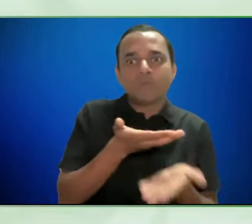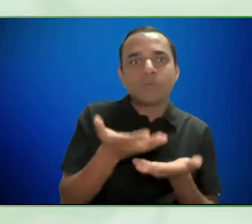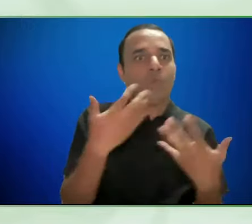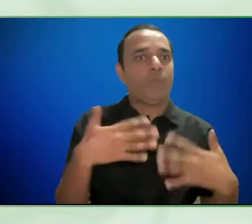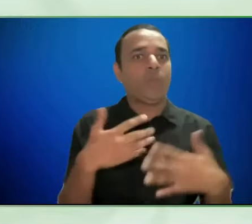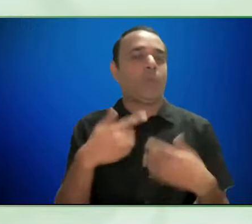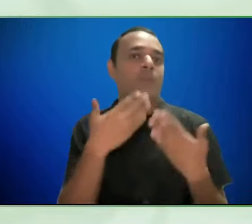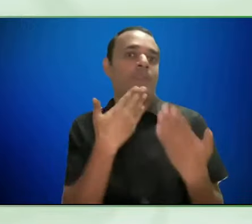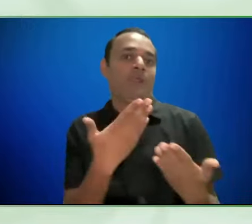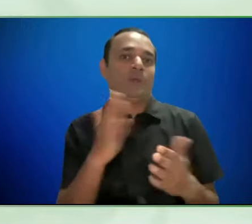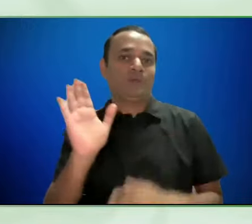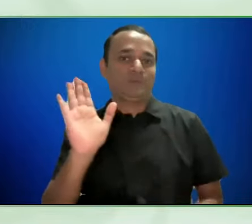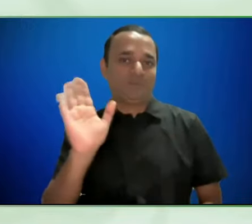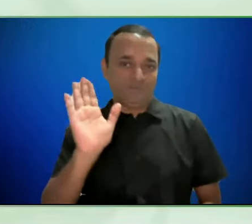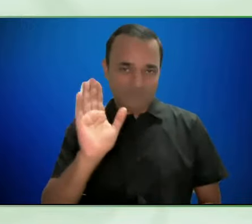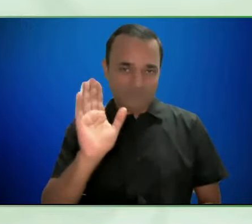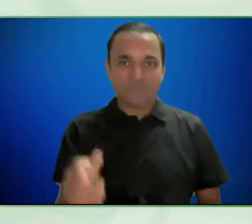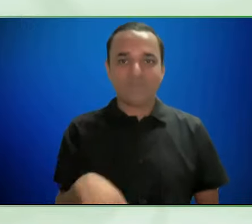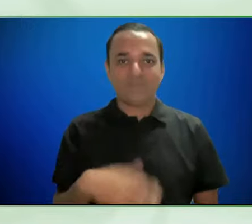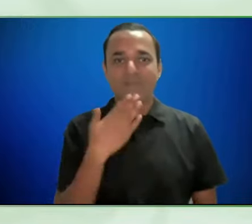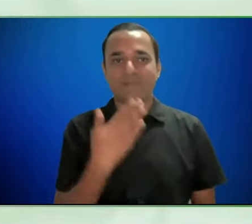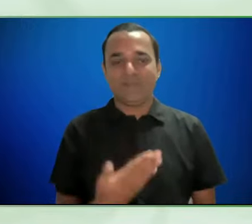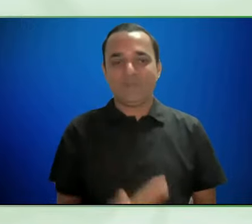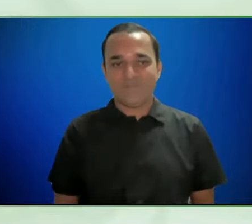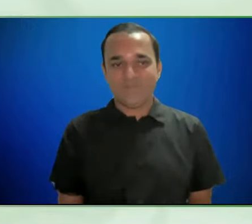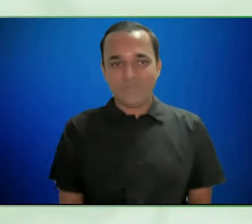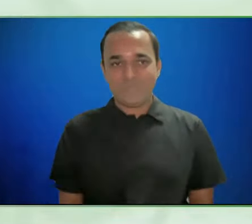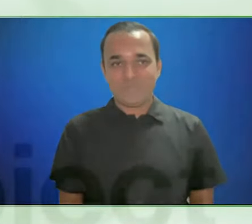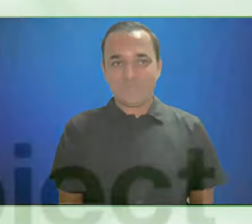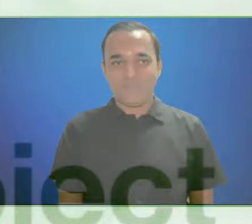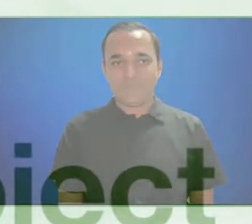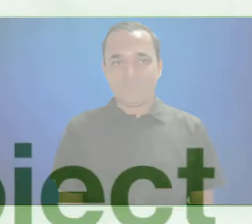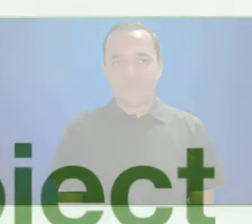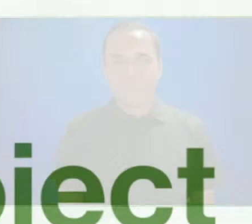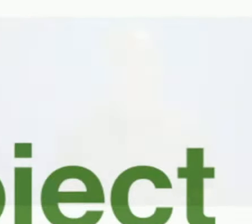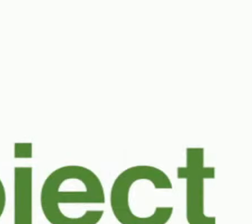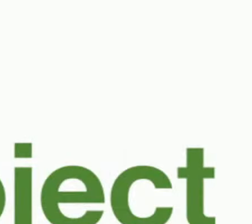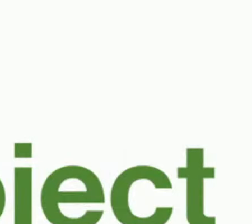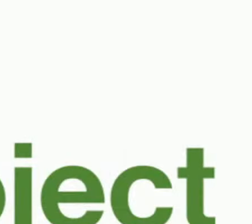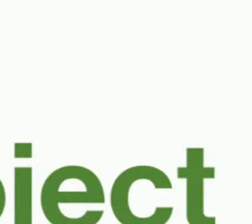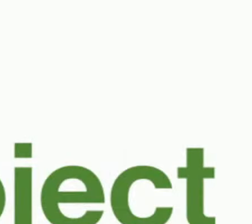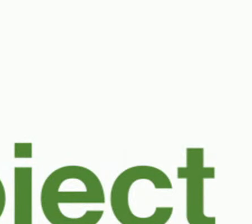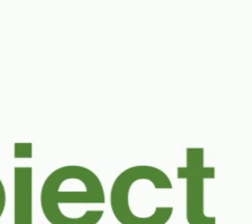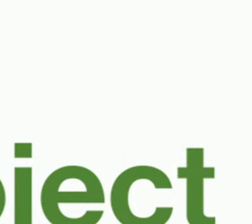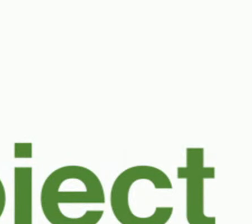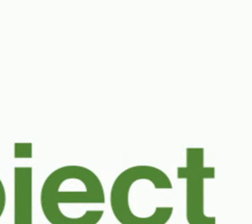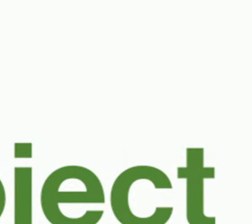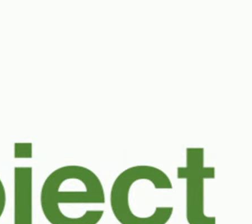Oh.